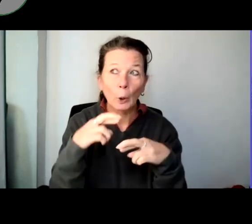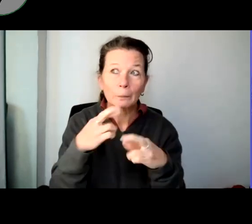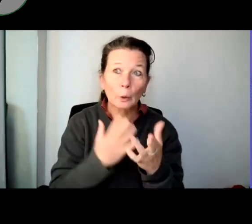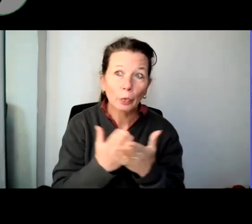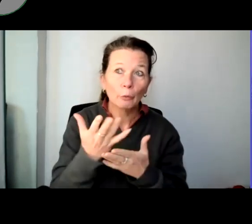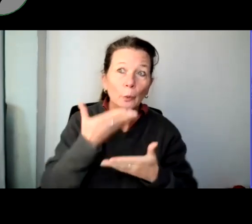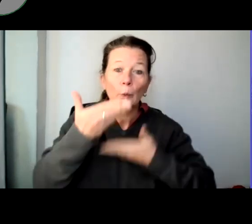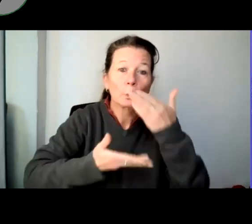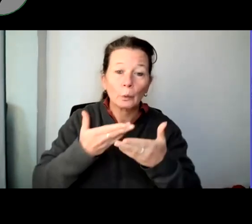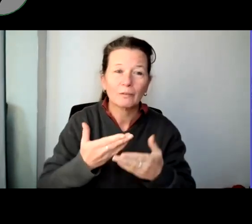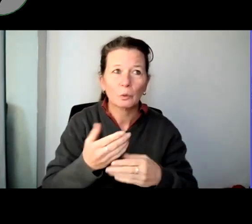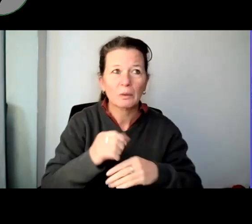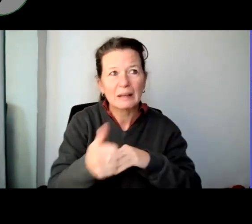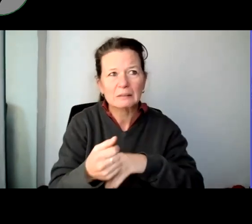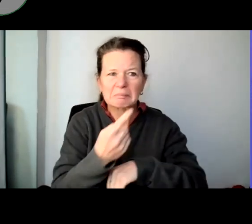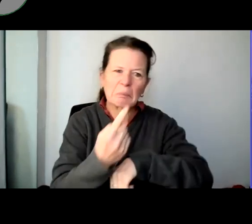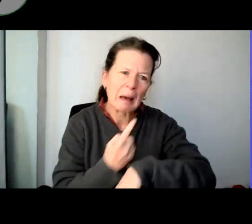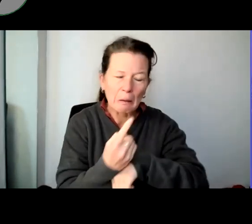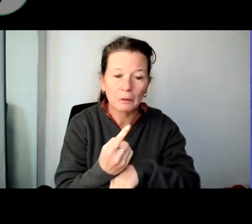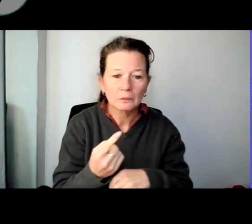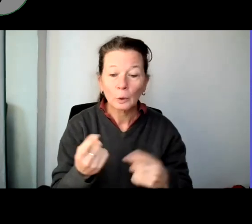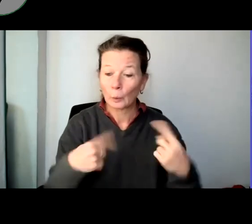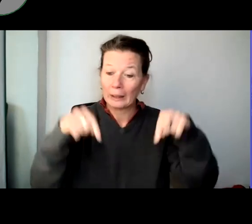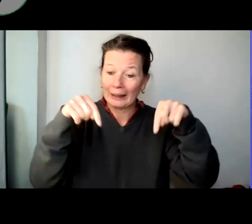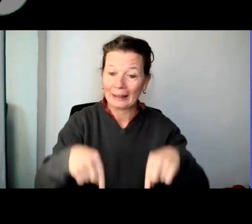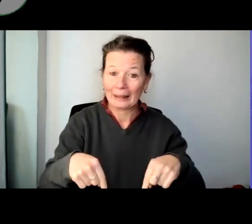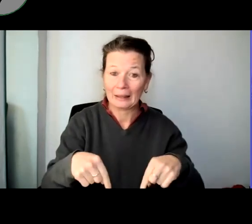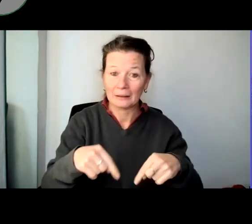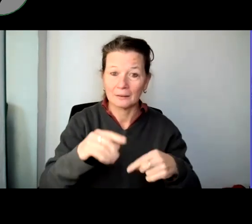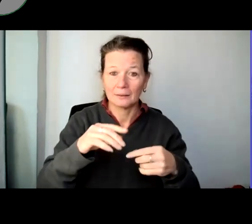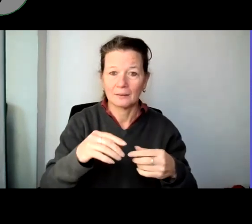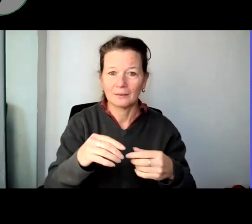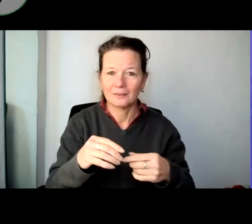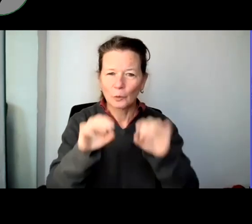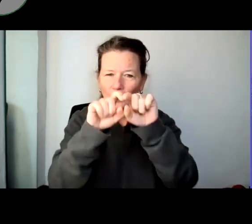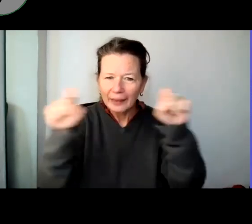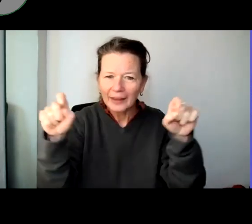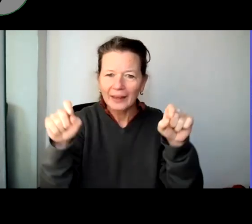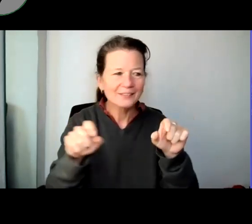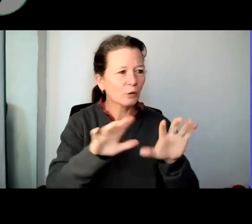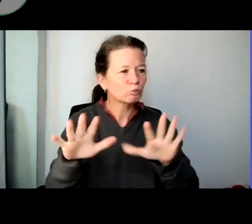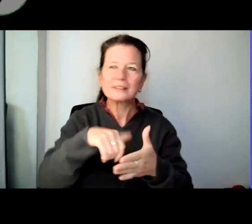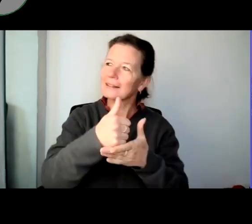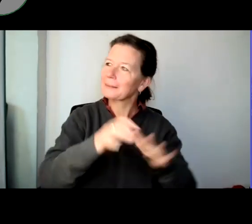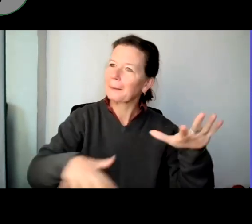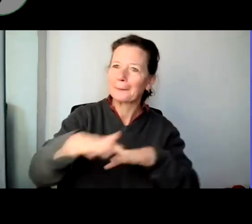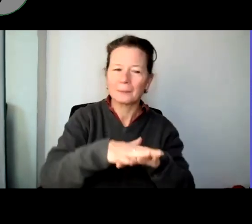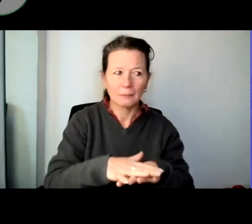hour or so. So obviously we are here in setting the scene, which is just getting everyone comfy and used to this